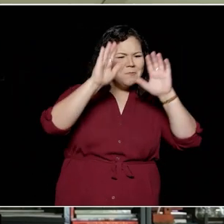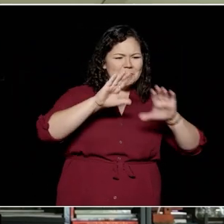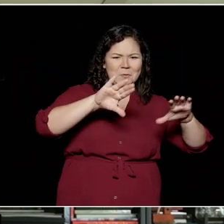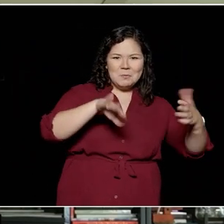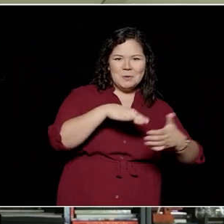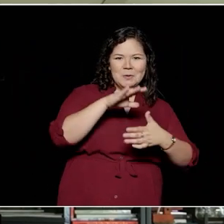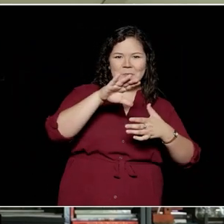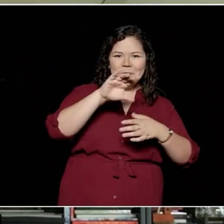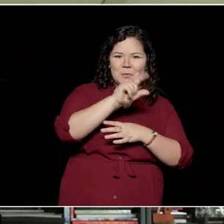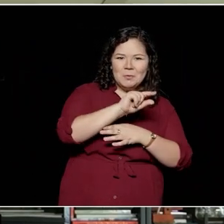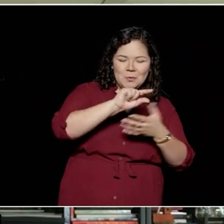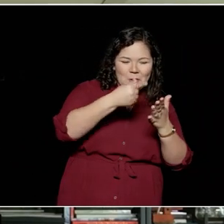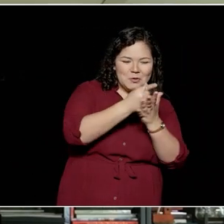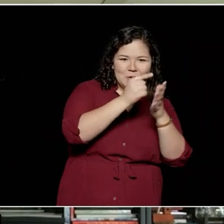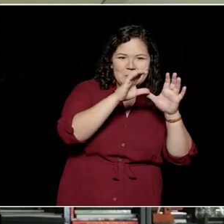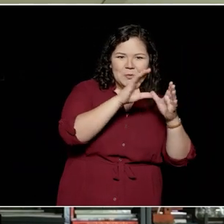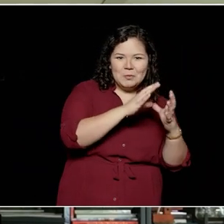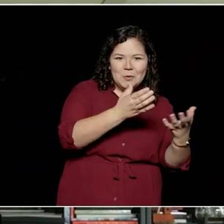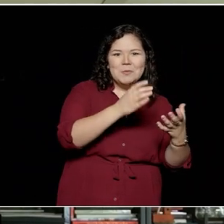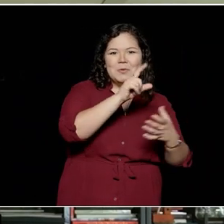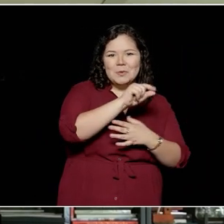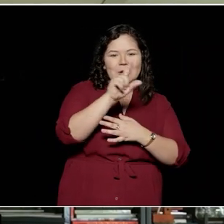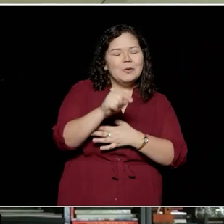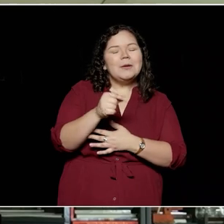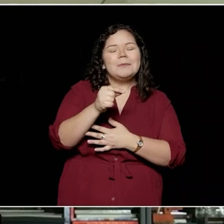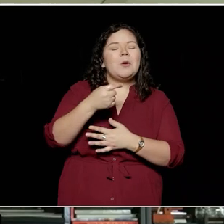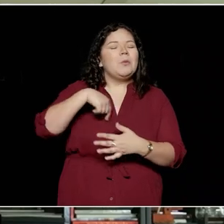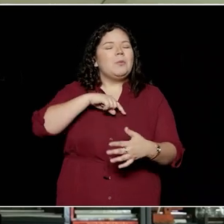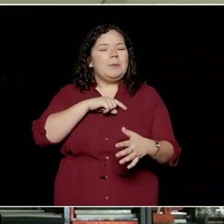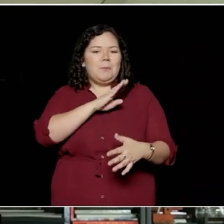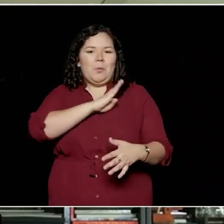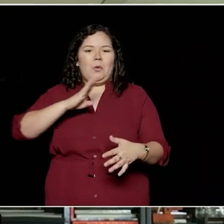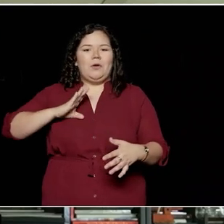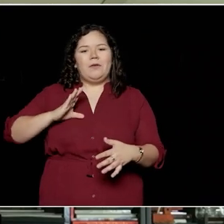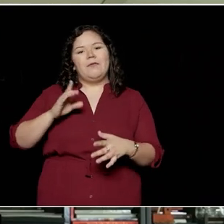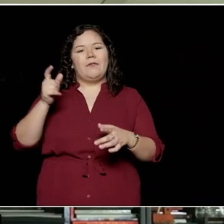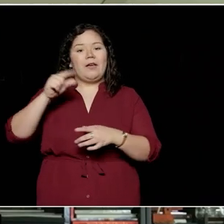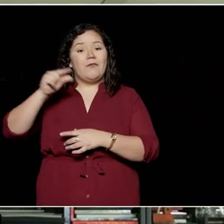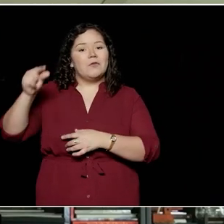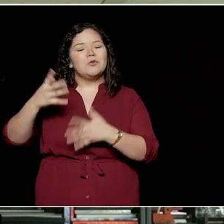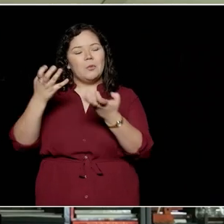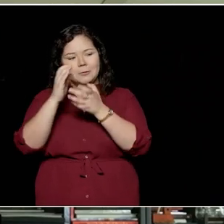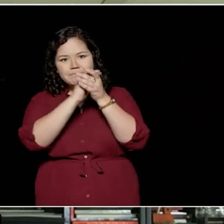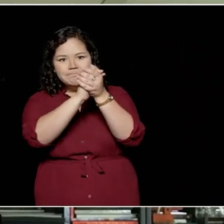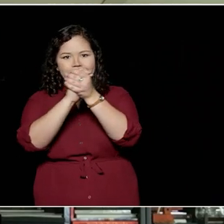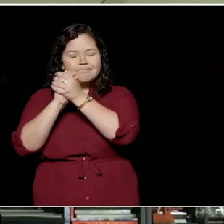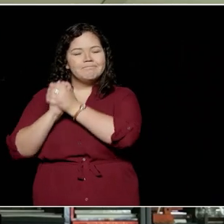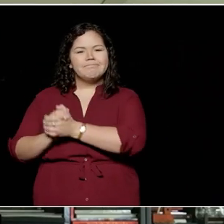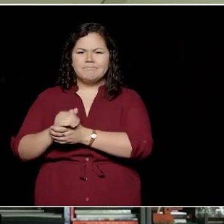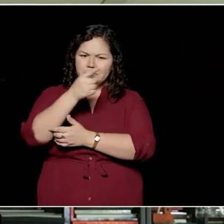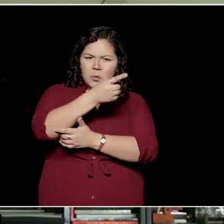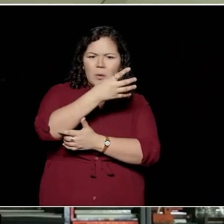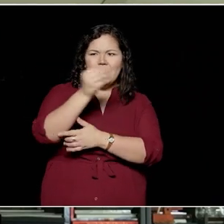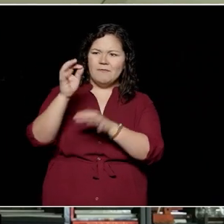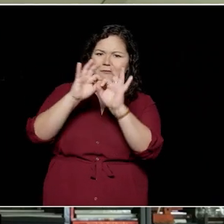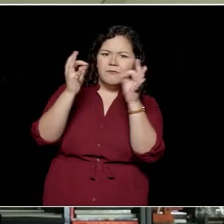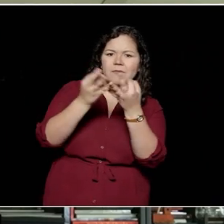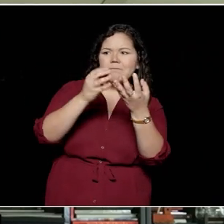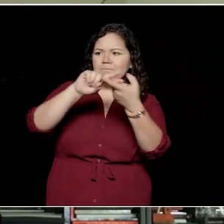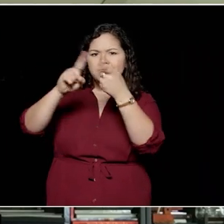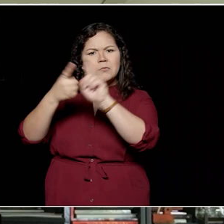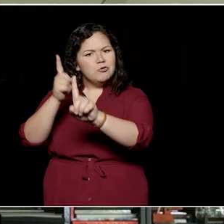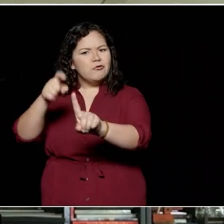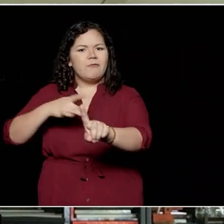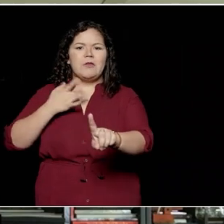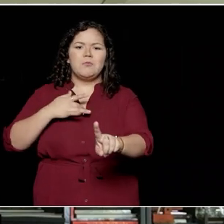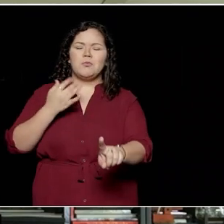2020, please accept the warmest congratulations of the UBC Board of Governors. You and your loved ones should be